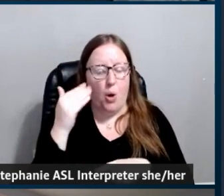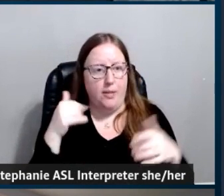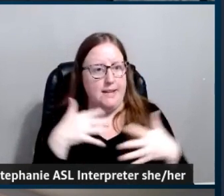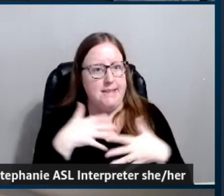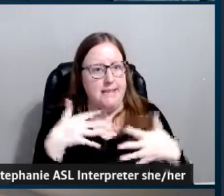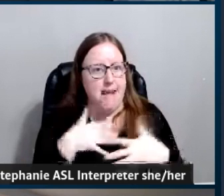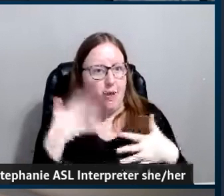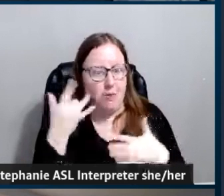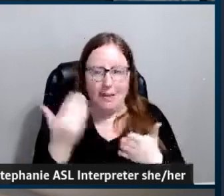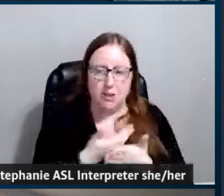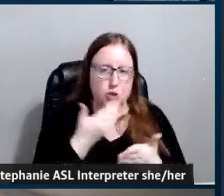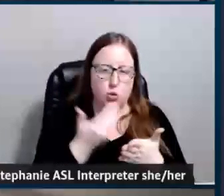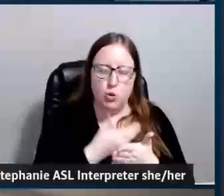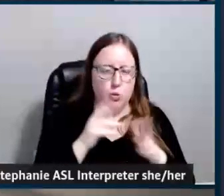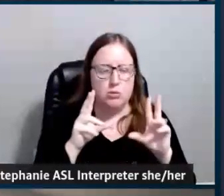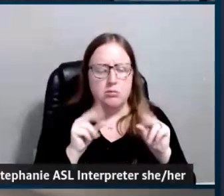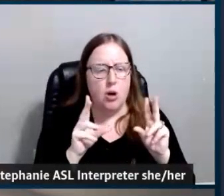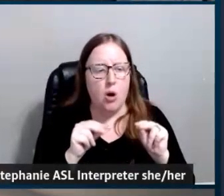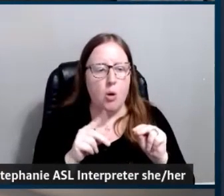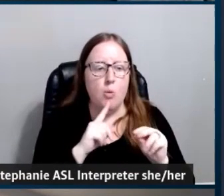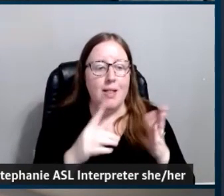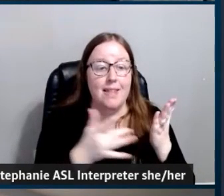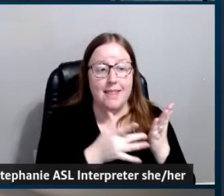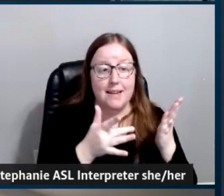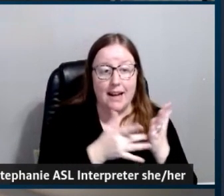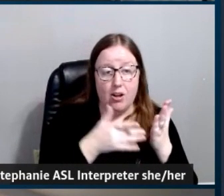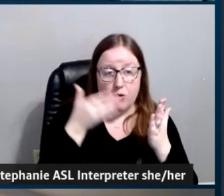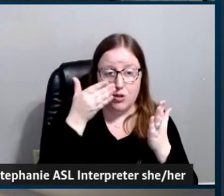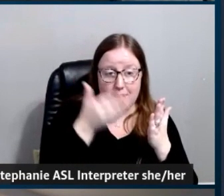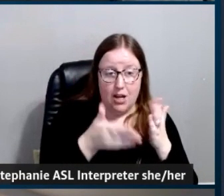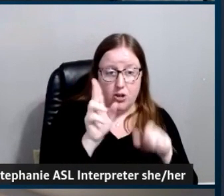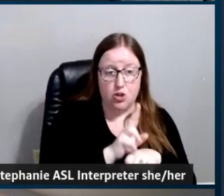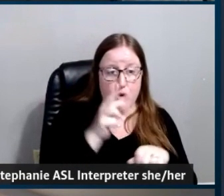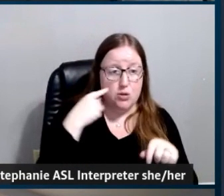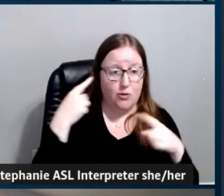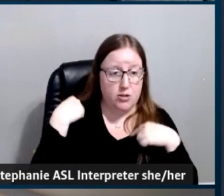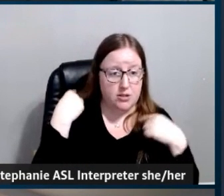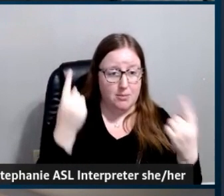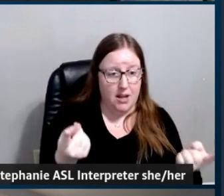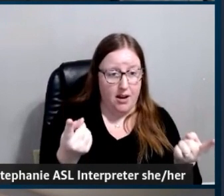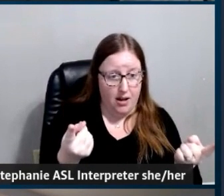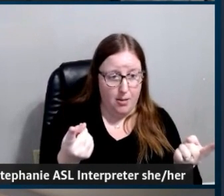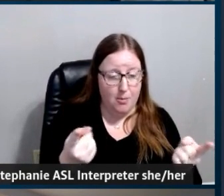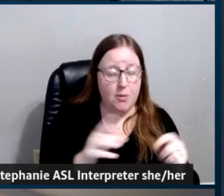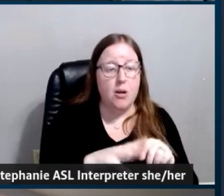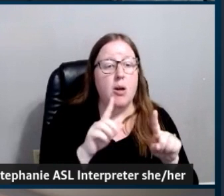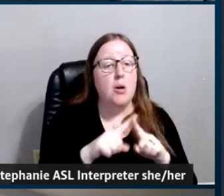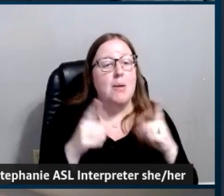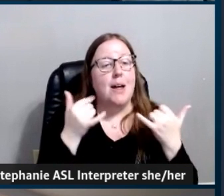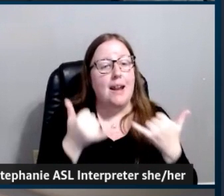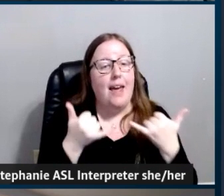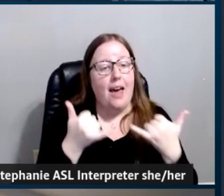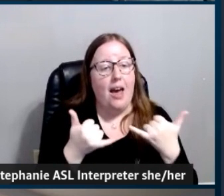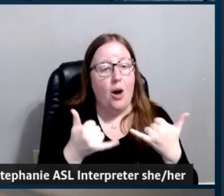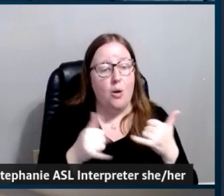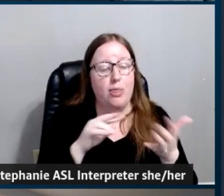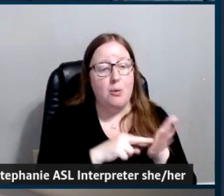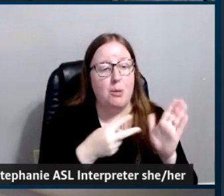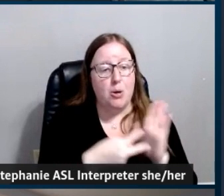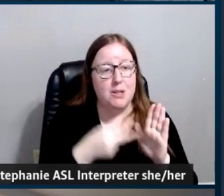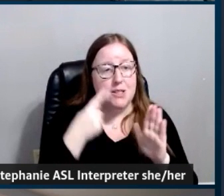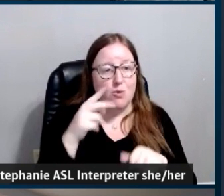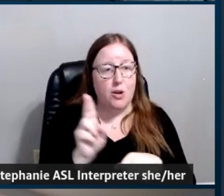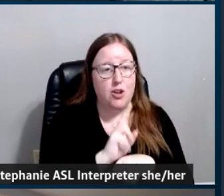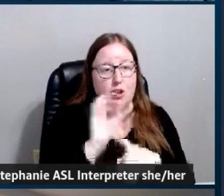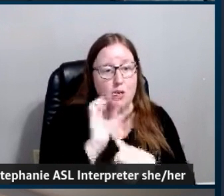this is brand new. It's the technology's already been used for quite some time now. It's just now the purpose of the use